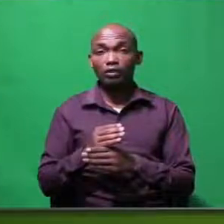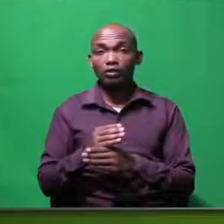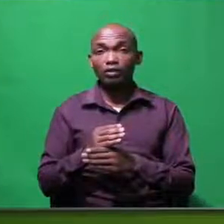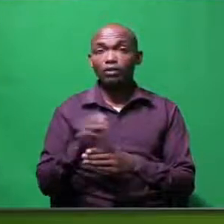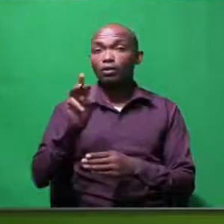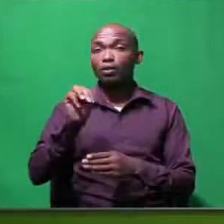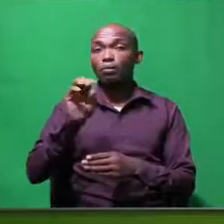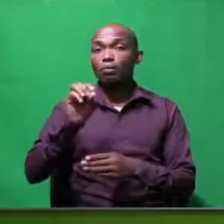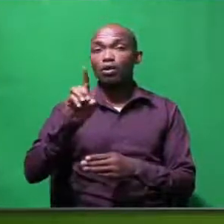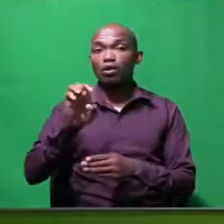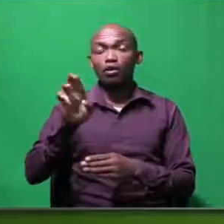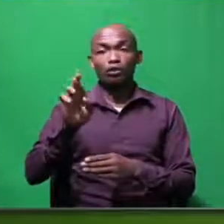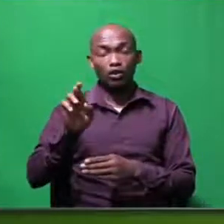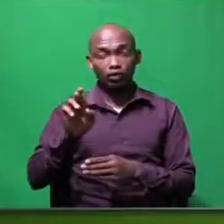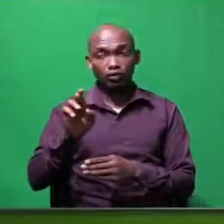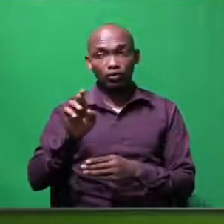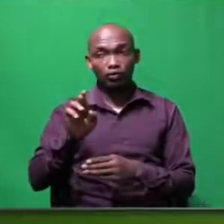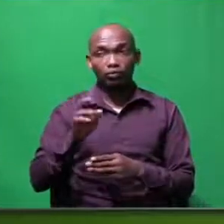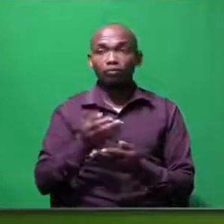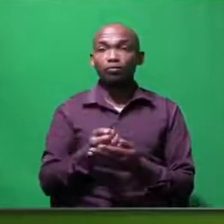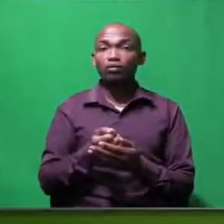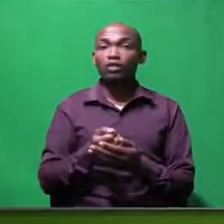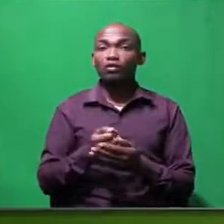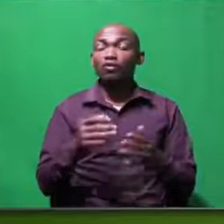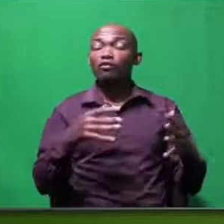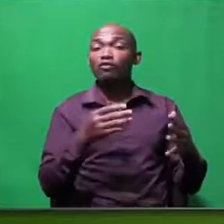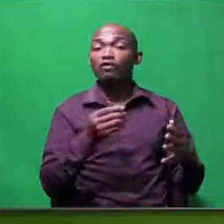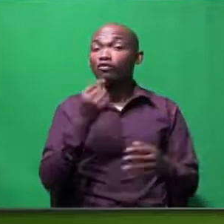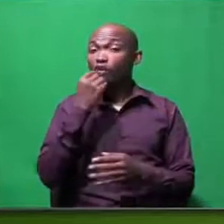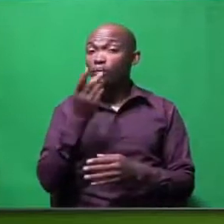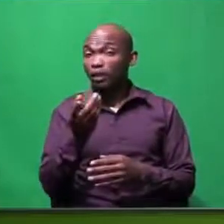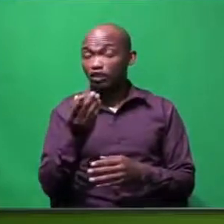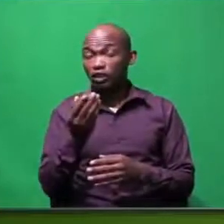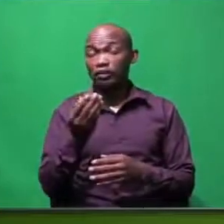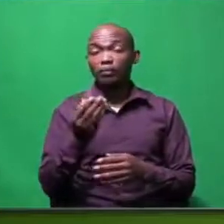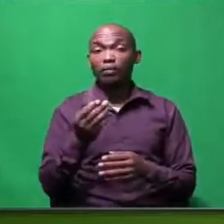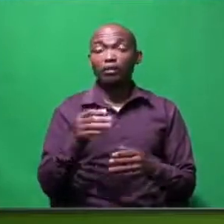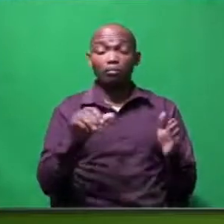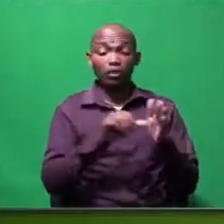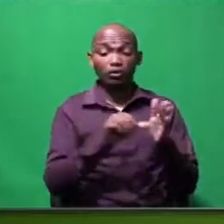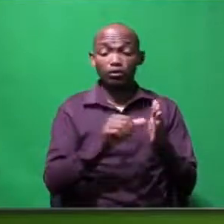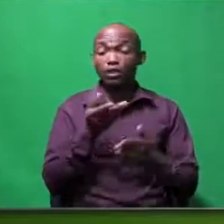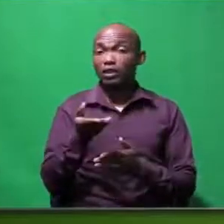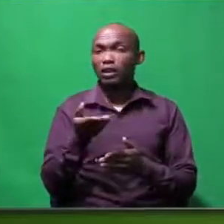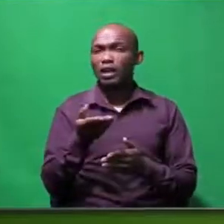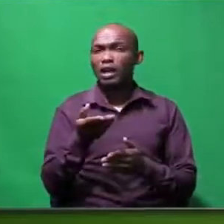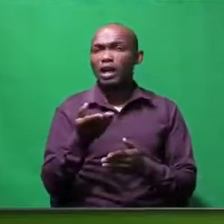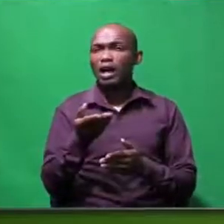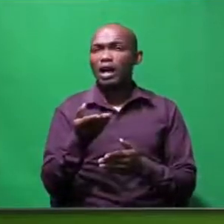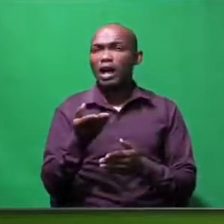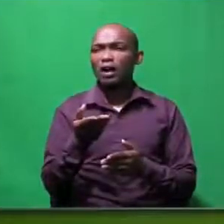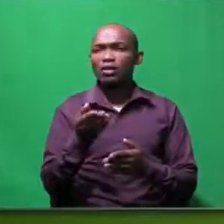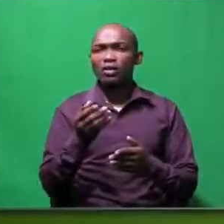to model or mode of formation. We mean that, my student, how the rock is